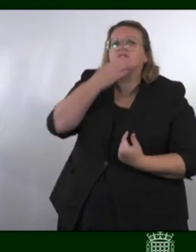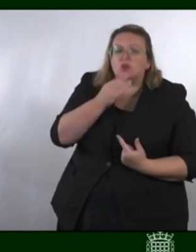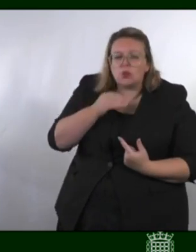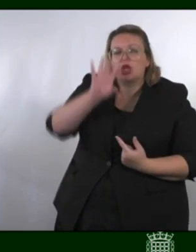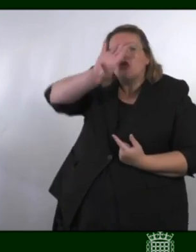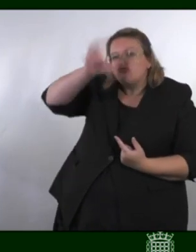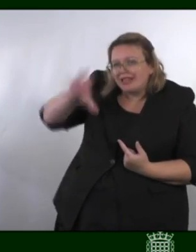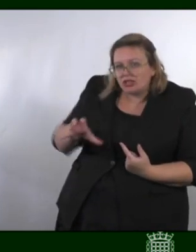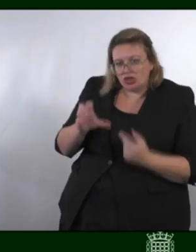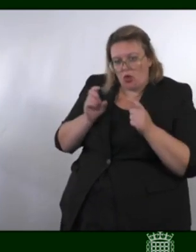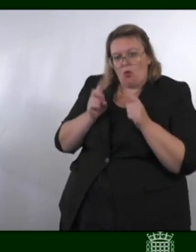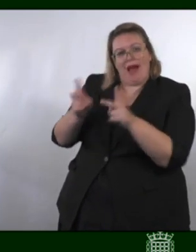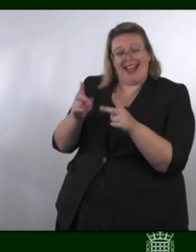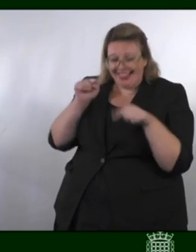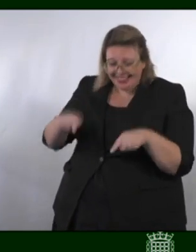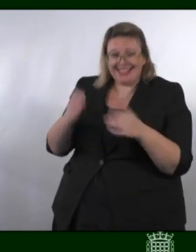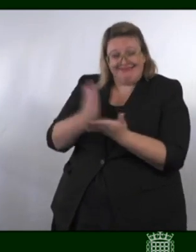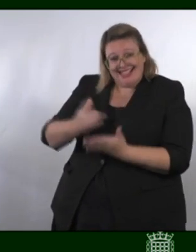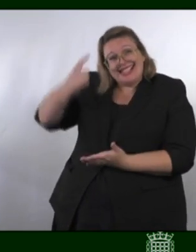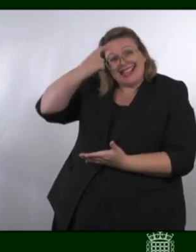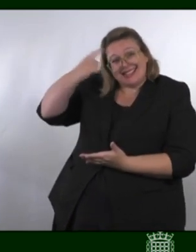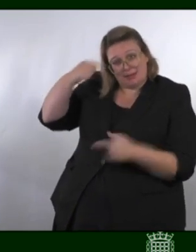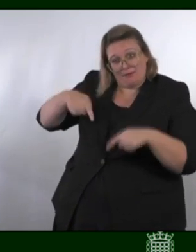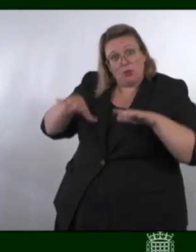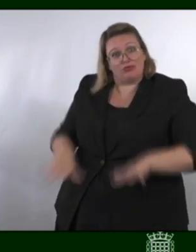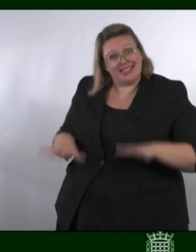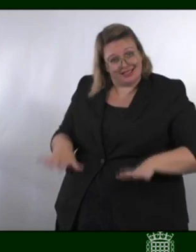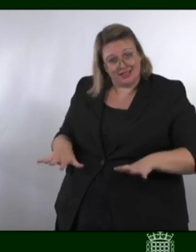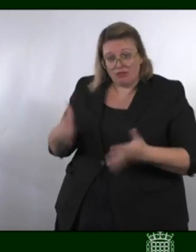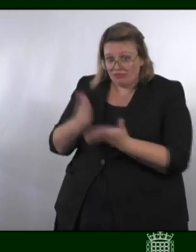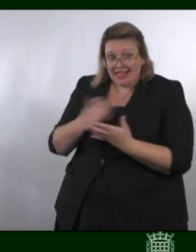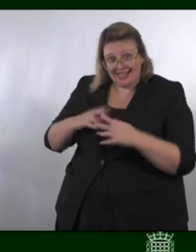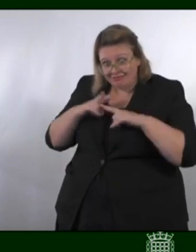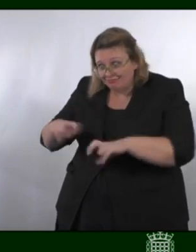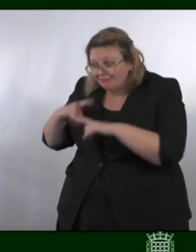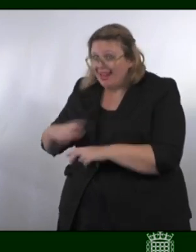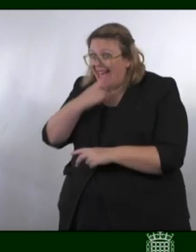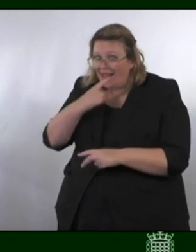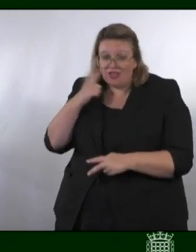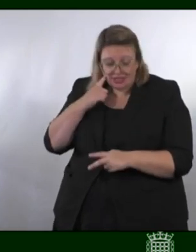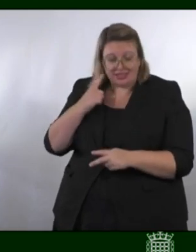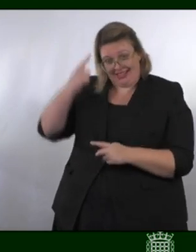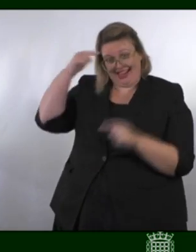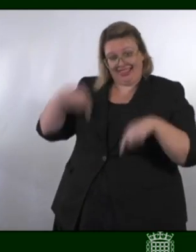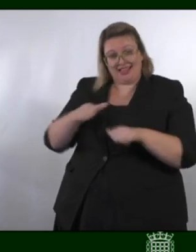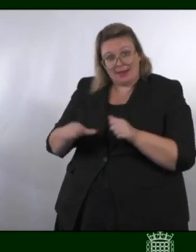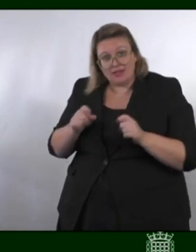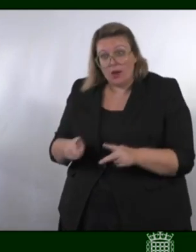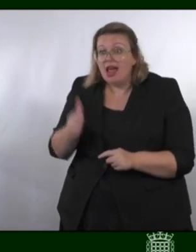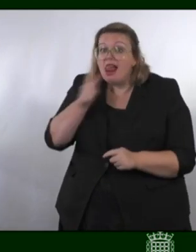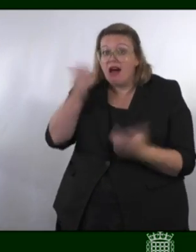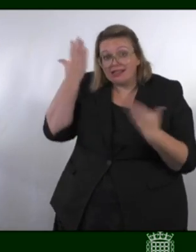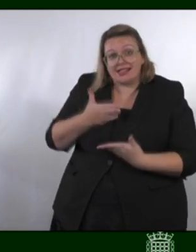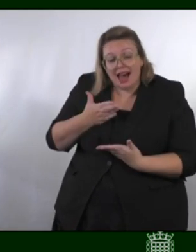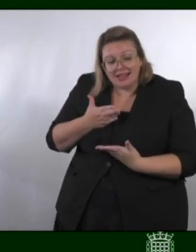approach for this country. That's what the epidemiology supports. It's what the Deputy Chief Medical Officer supported last night. And again,